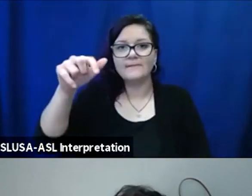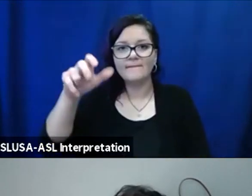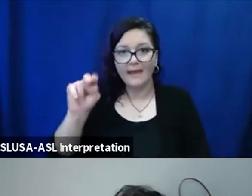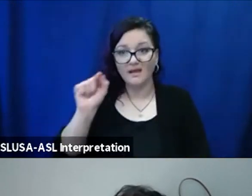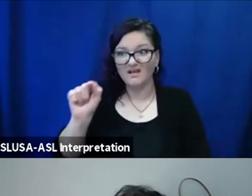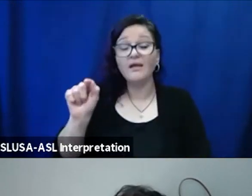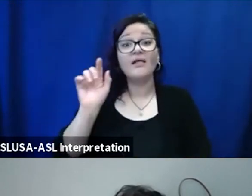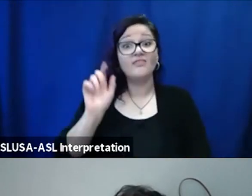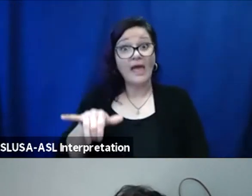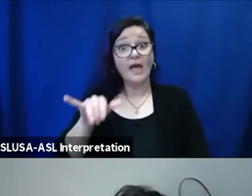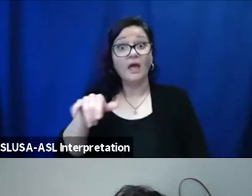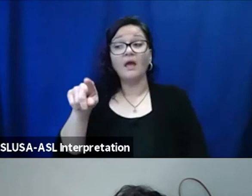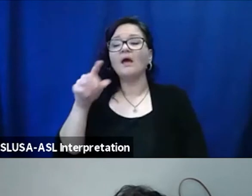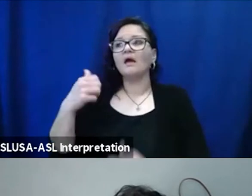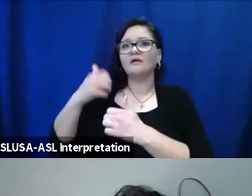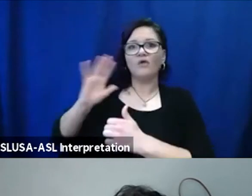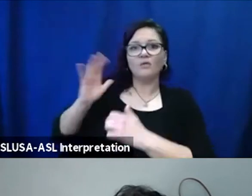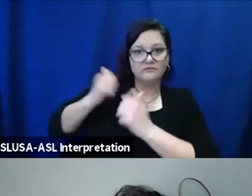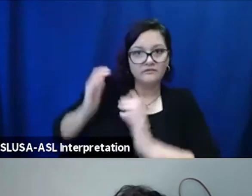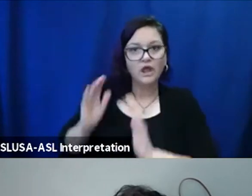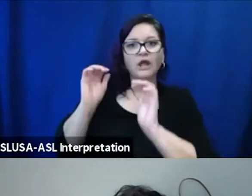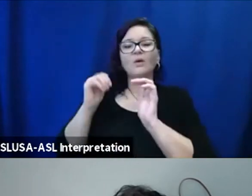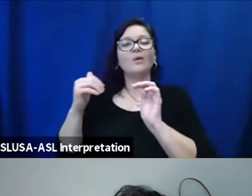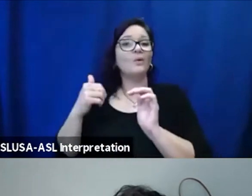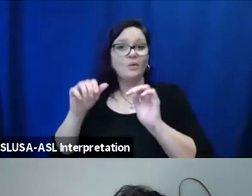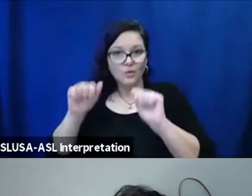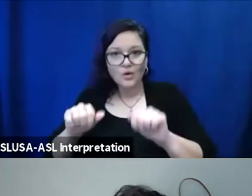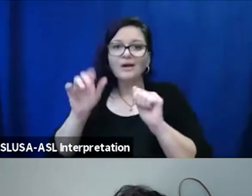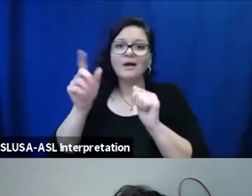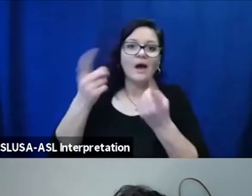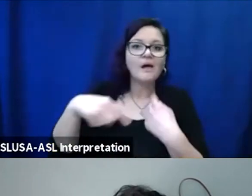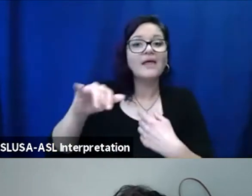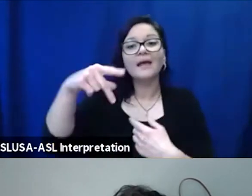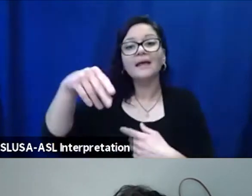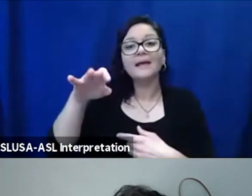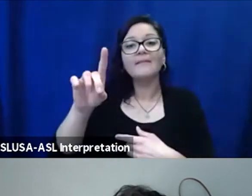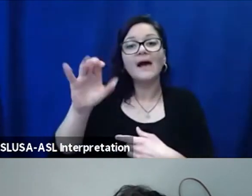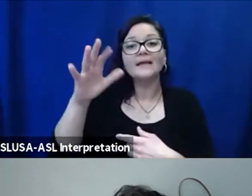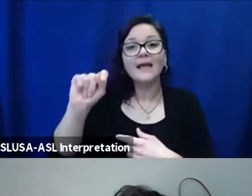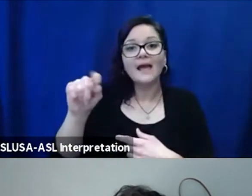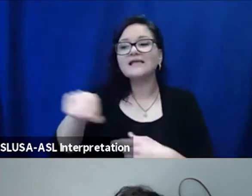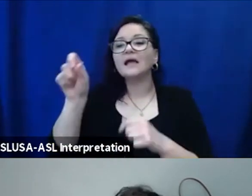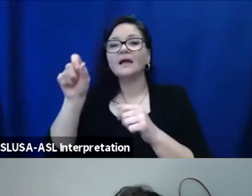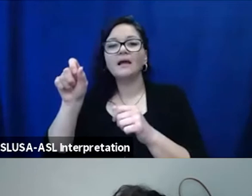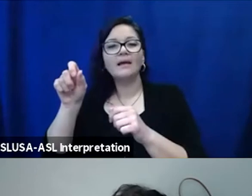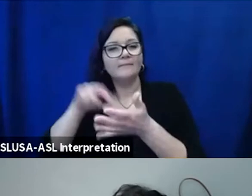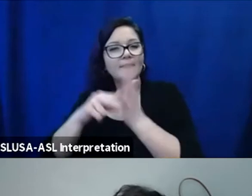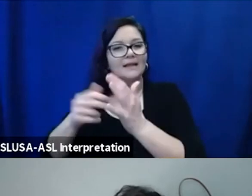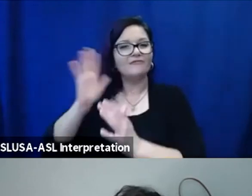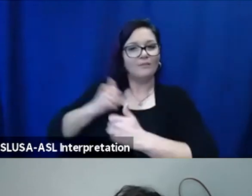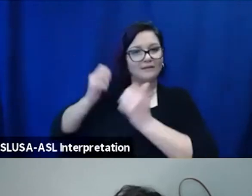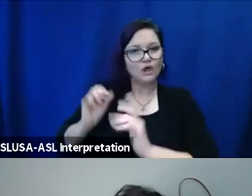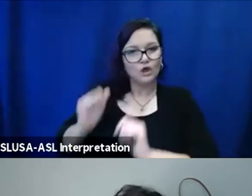where we did podcasts with veterans so veterans could tell their stories. We did podcasts